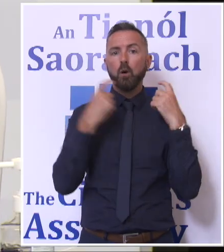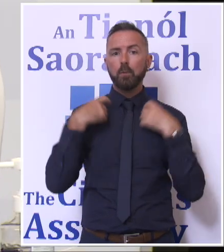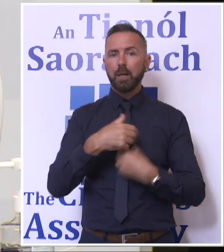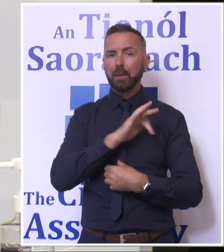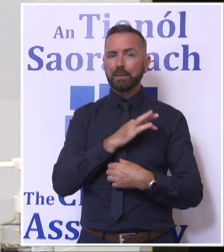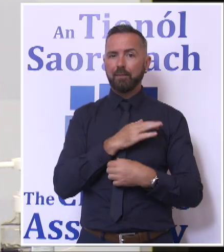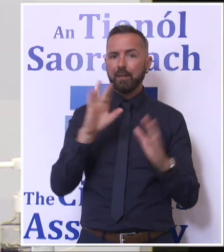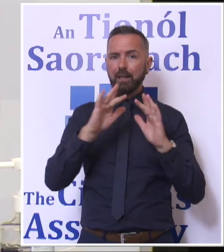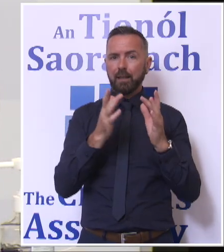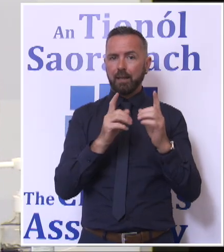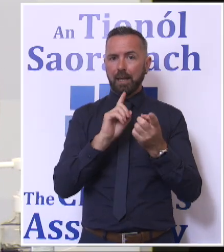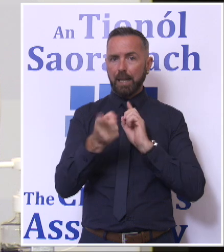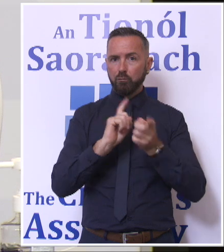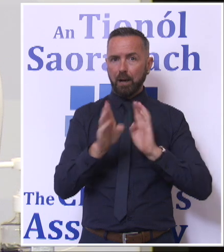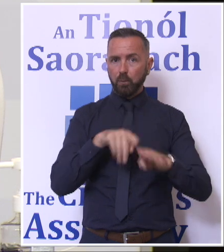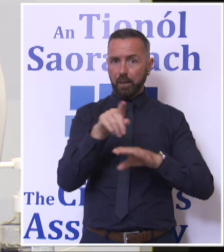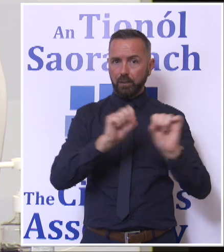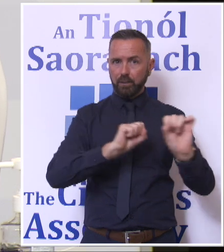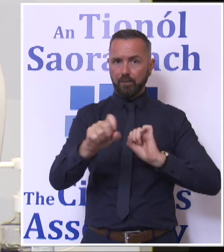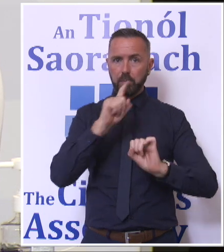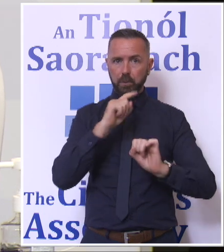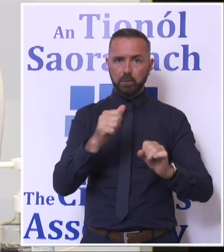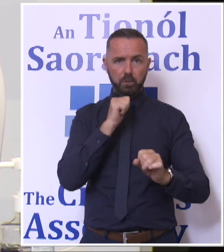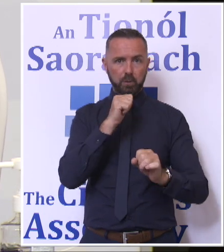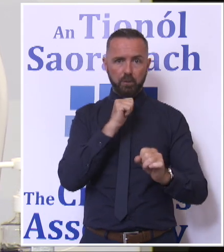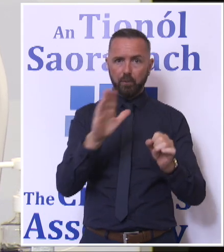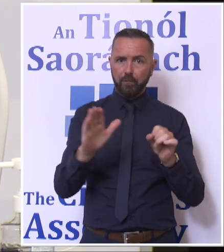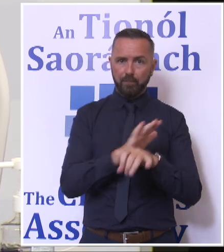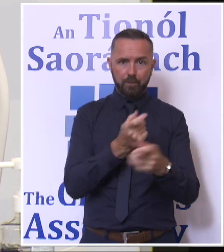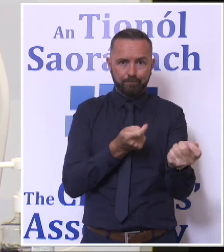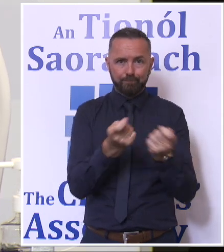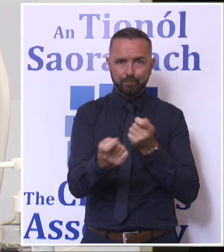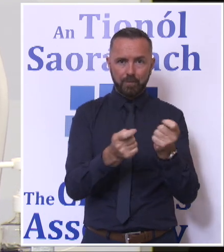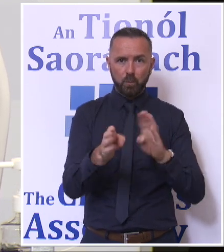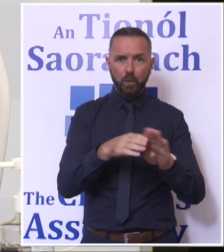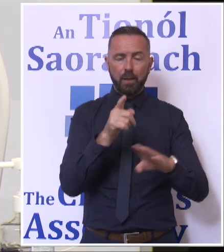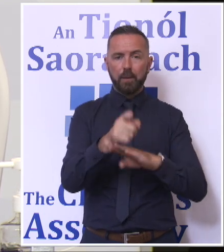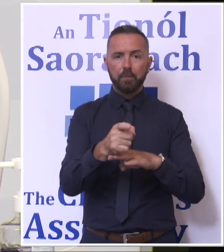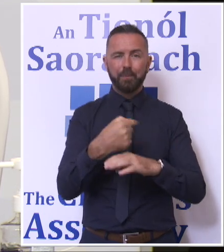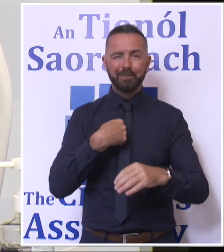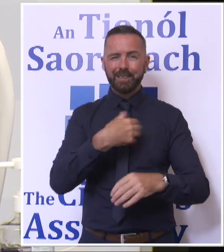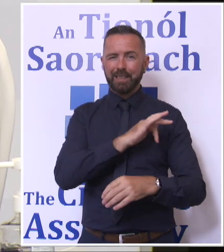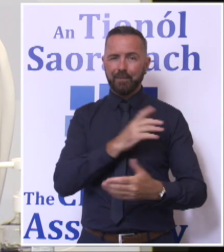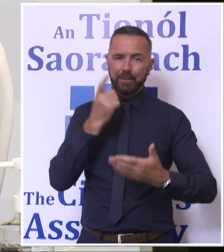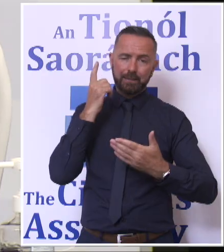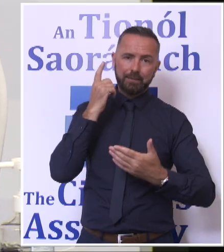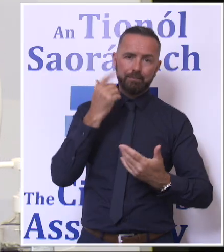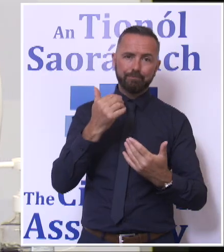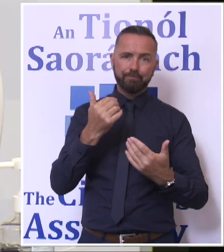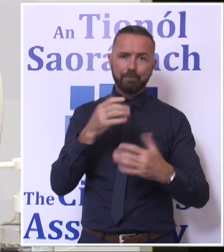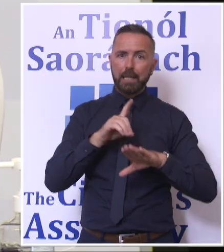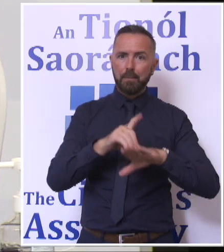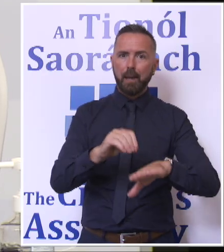services, but as our local authority has no formal remit over their provision or governance, I depend on the soft power